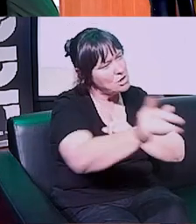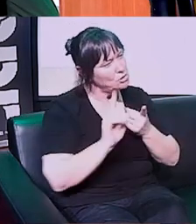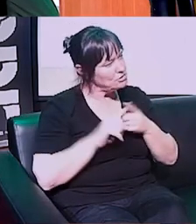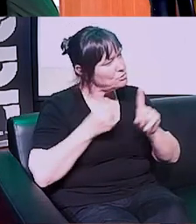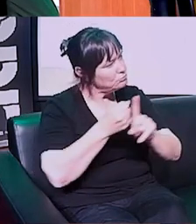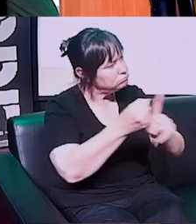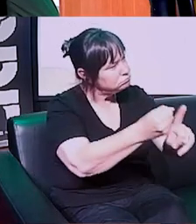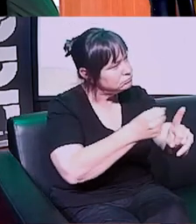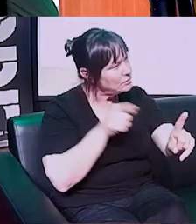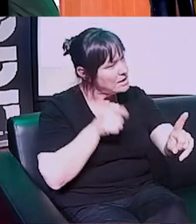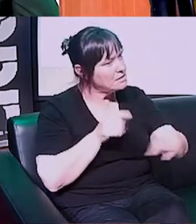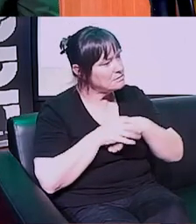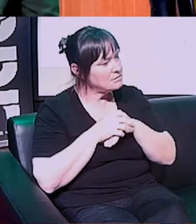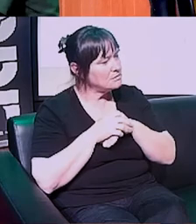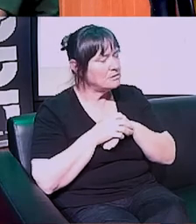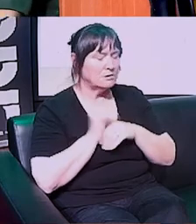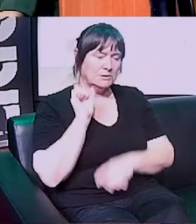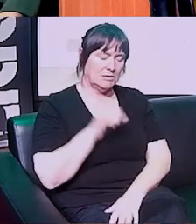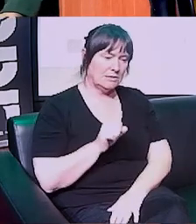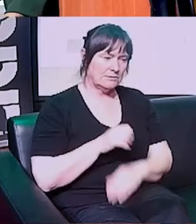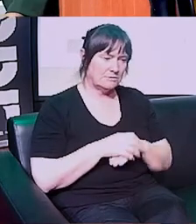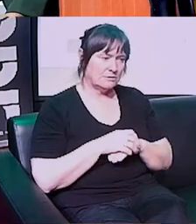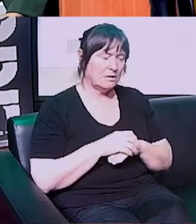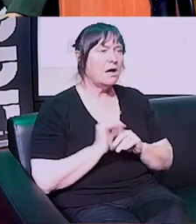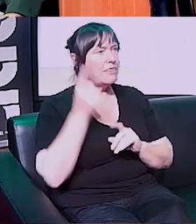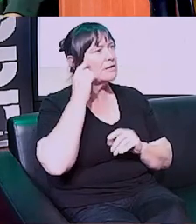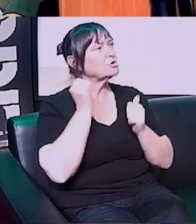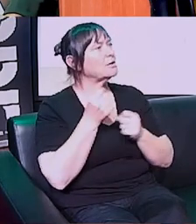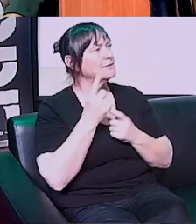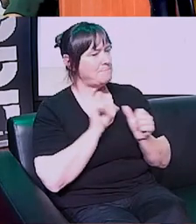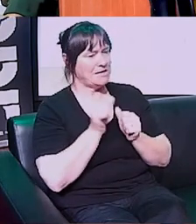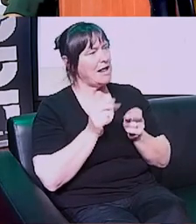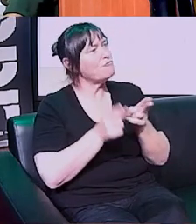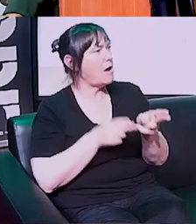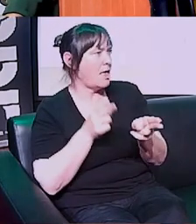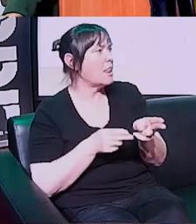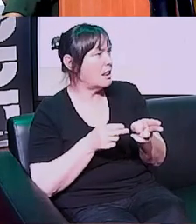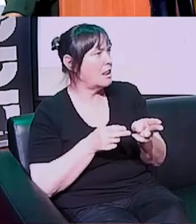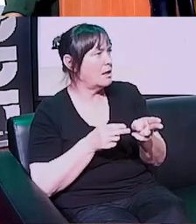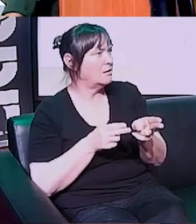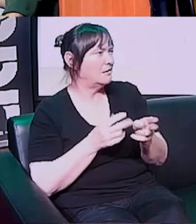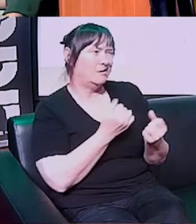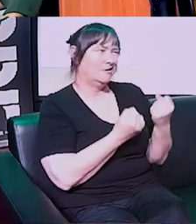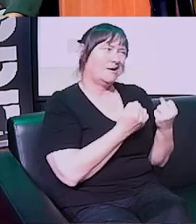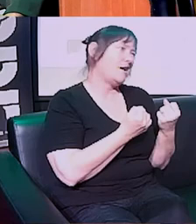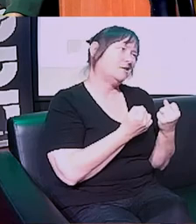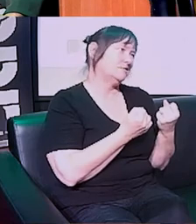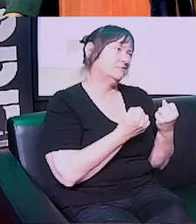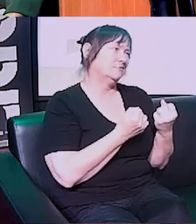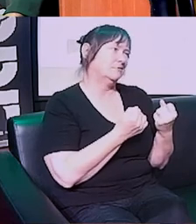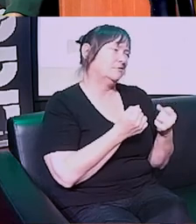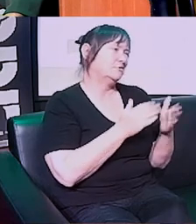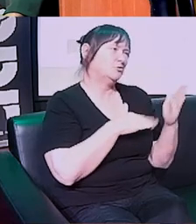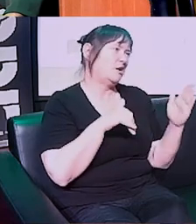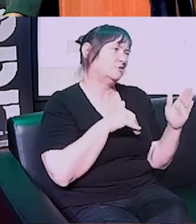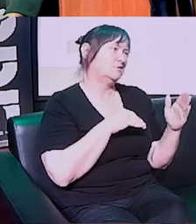push? Yeah. I think it's a good idea. Getting more rail happening, getting more cars and trucks